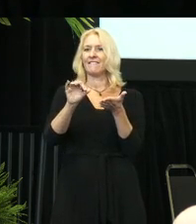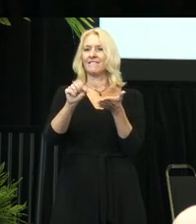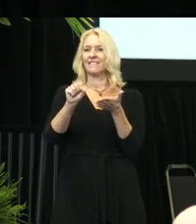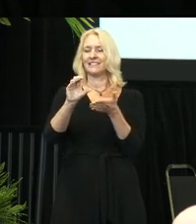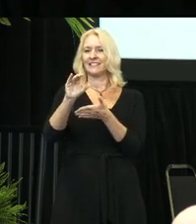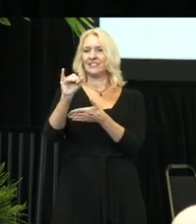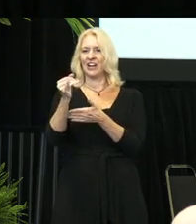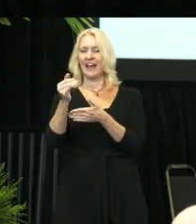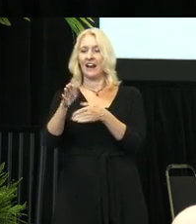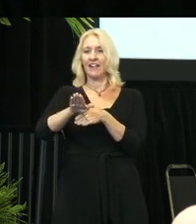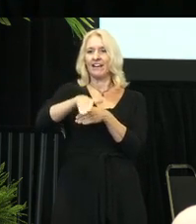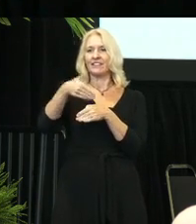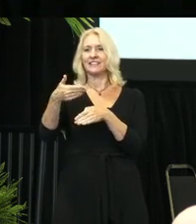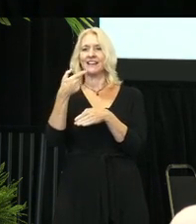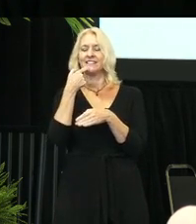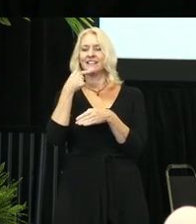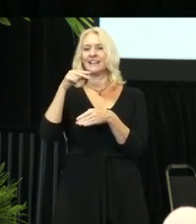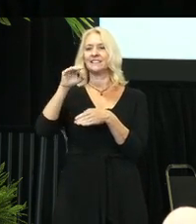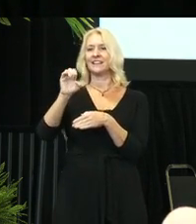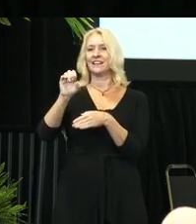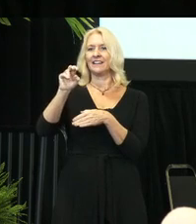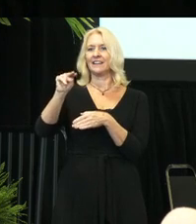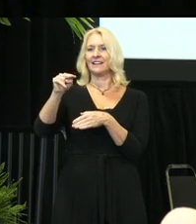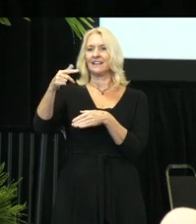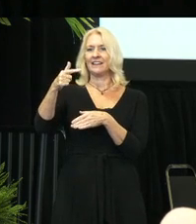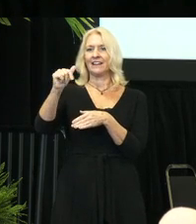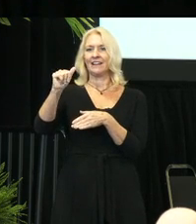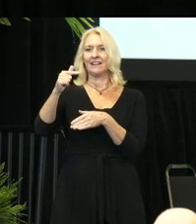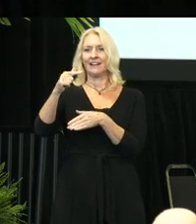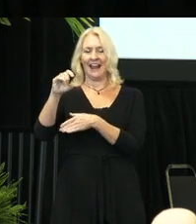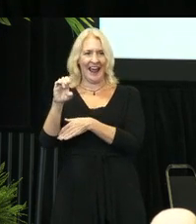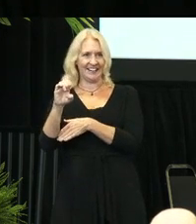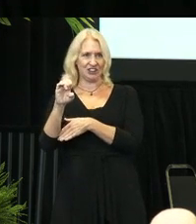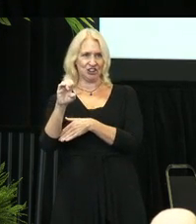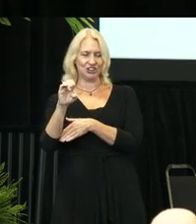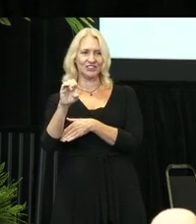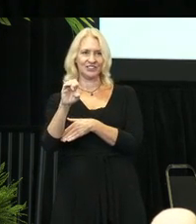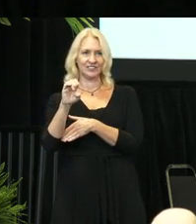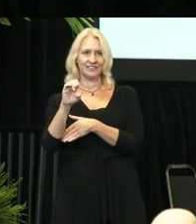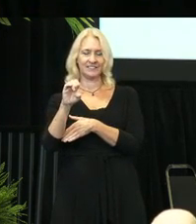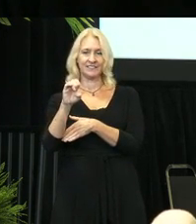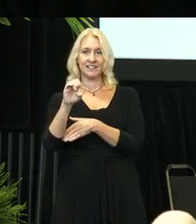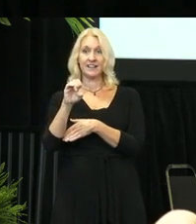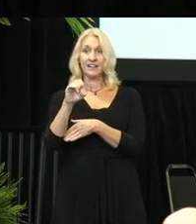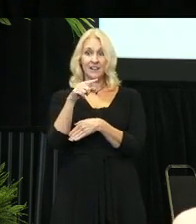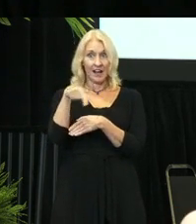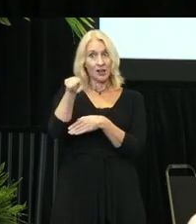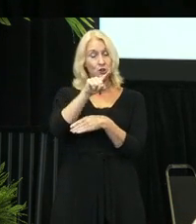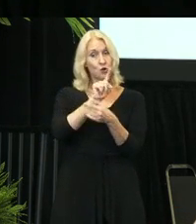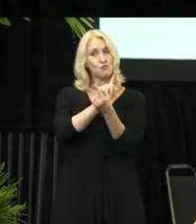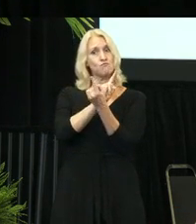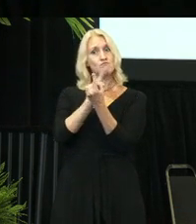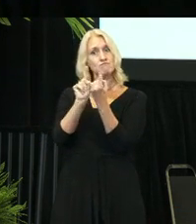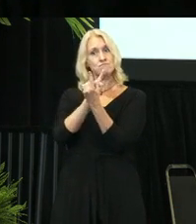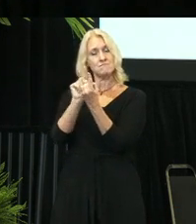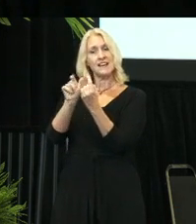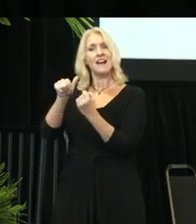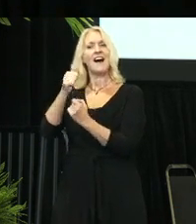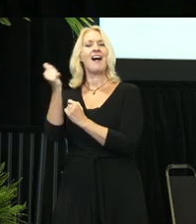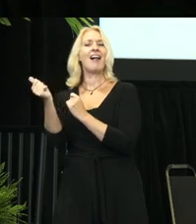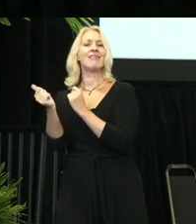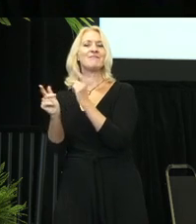side, engage. As we all meet with those that we engage